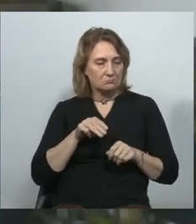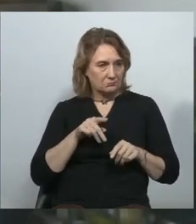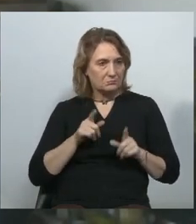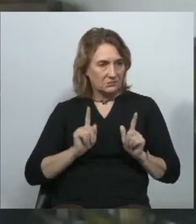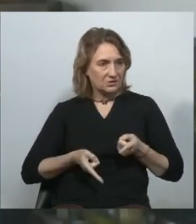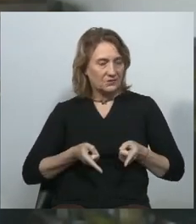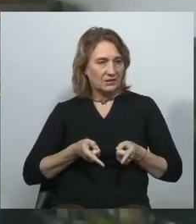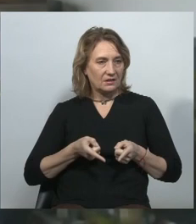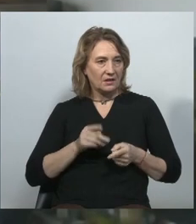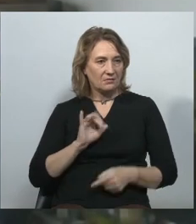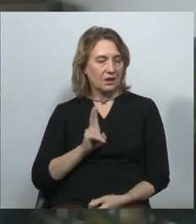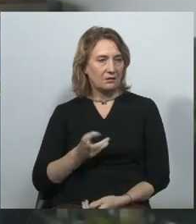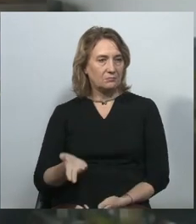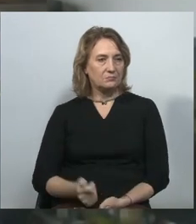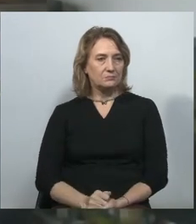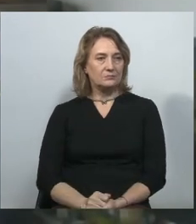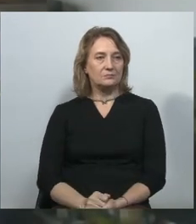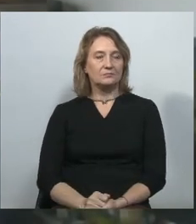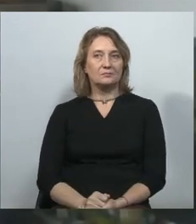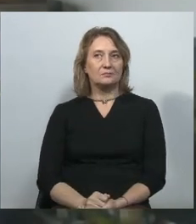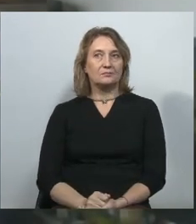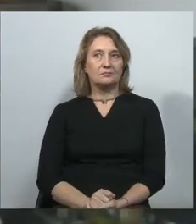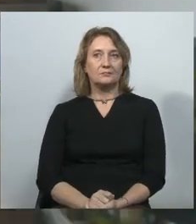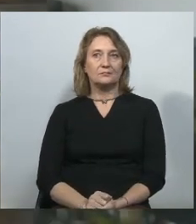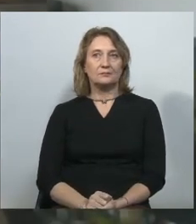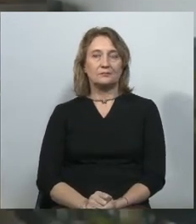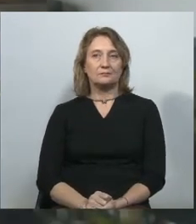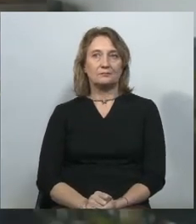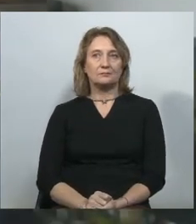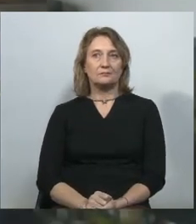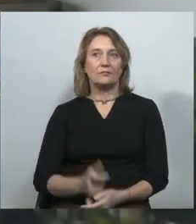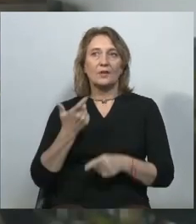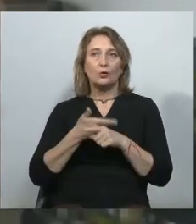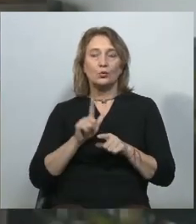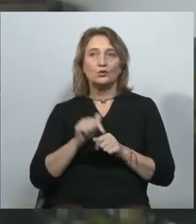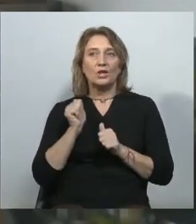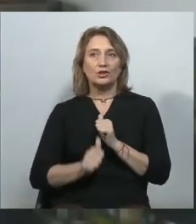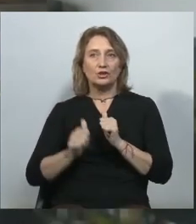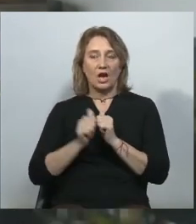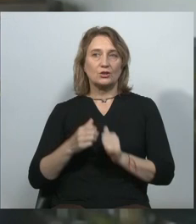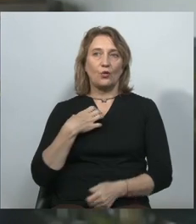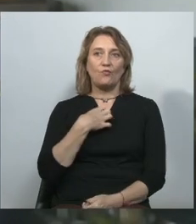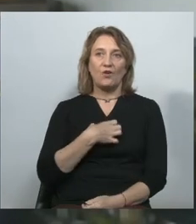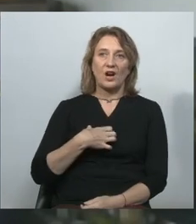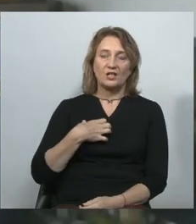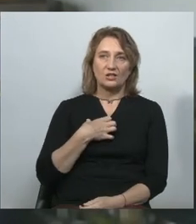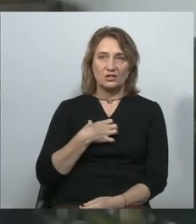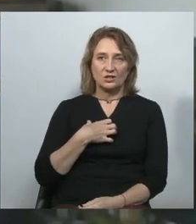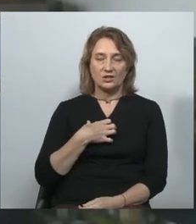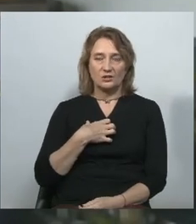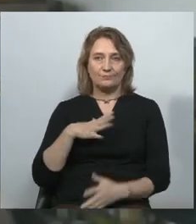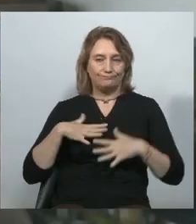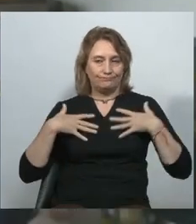instinctively believing it because it's sort of, it's very emotional. And then waiting a second, realizing I should think